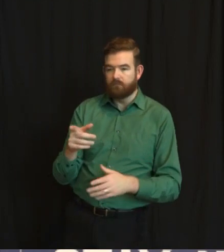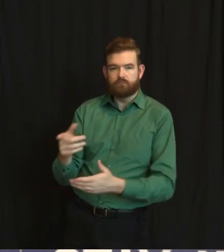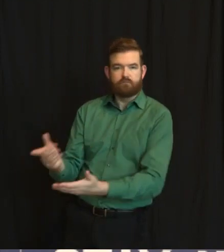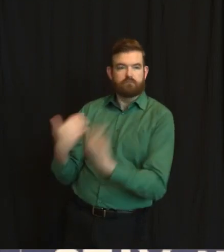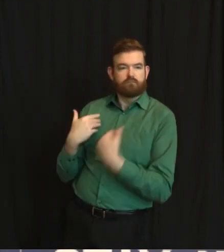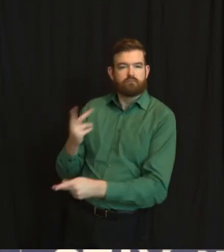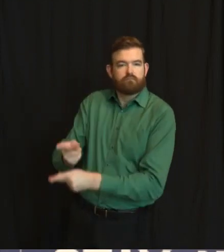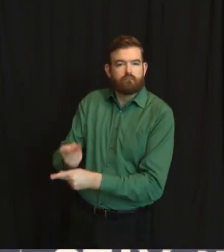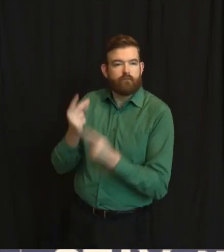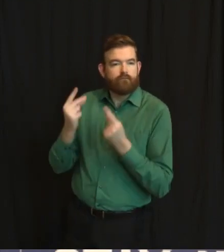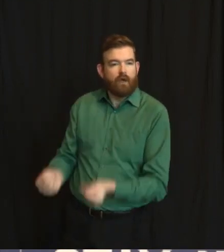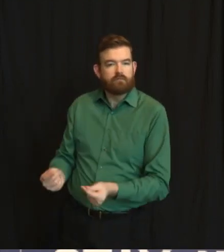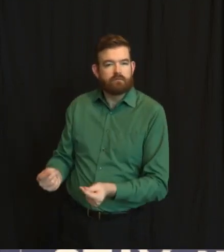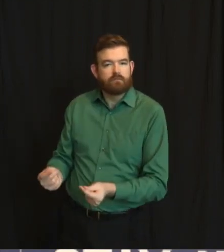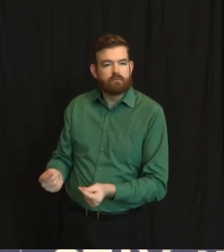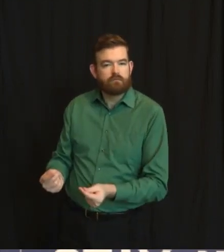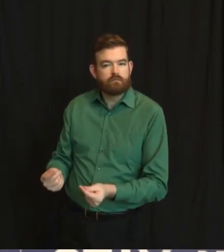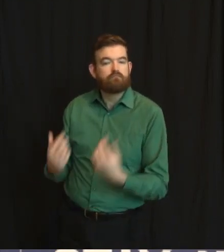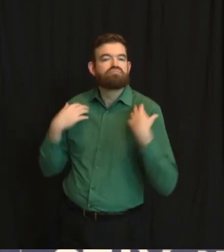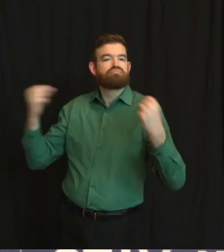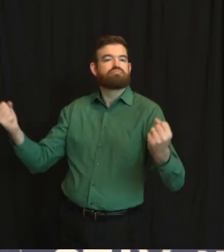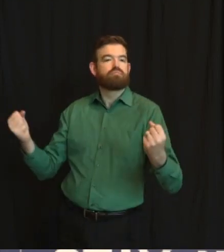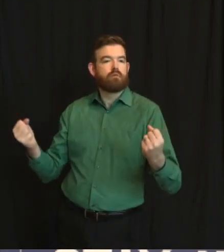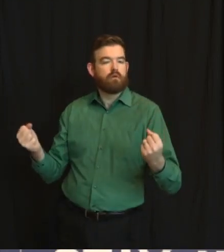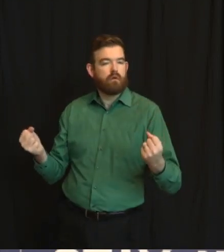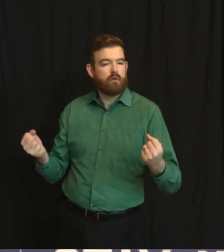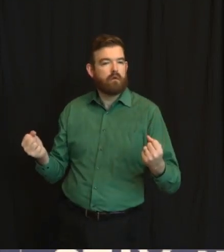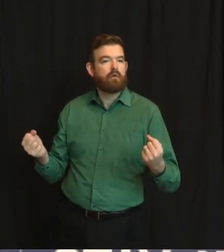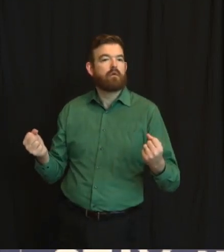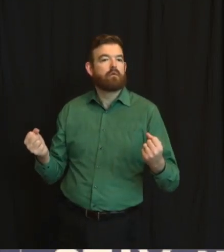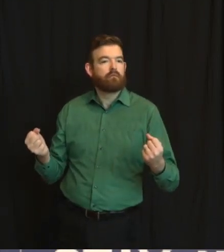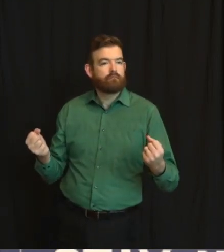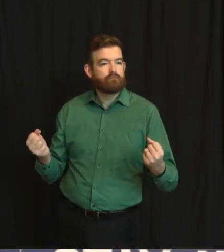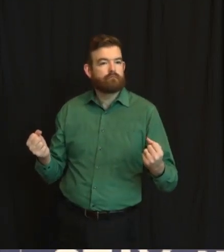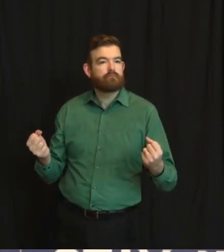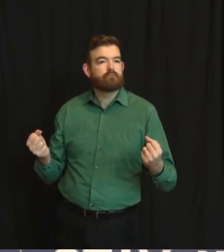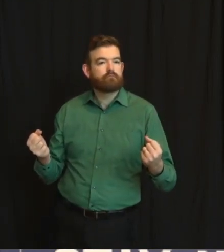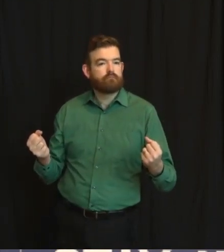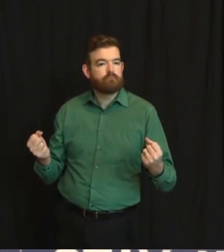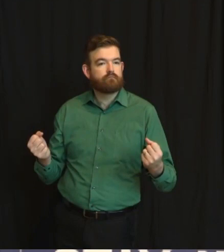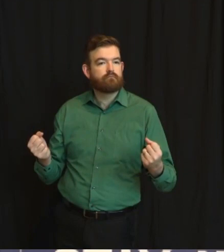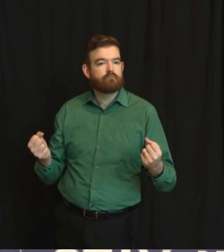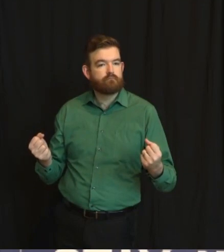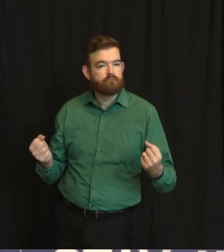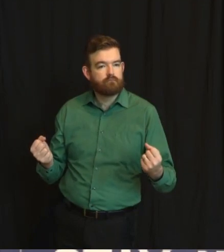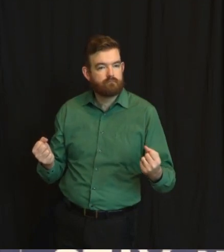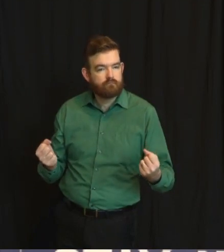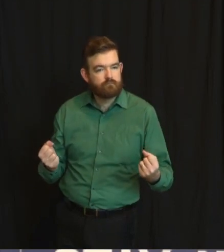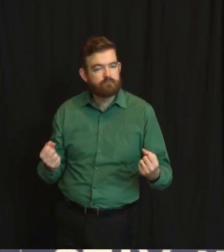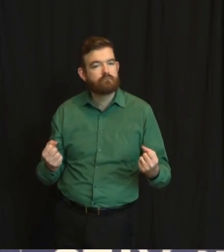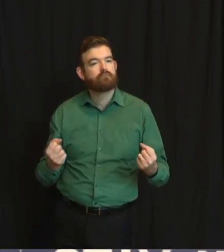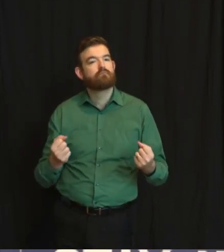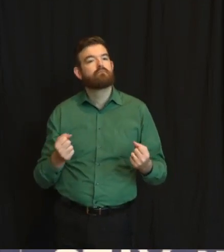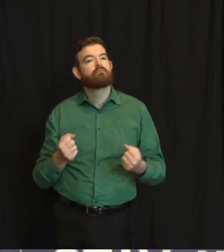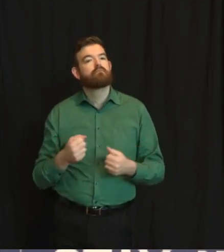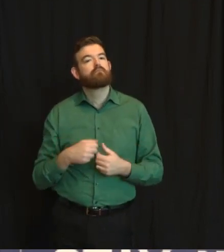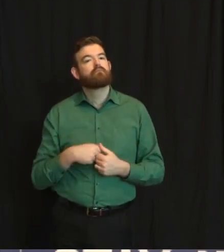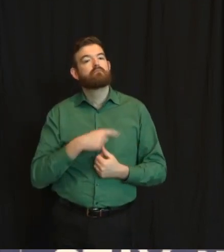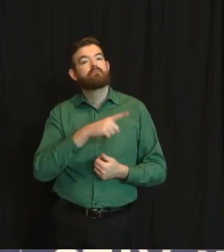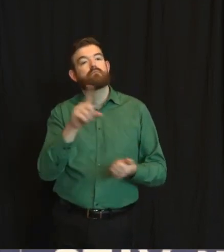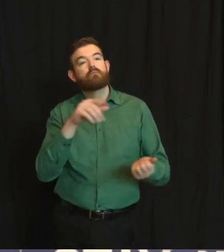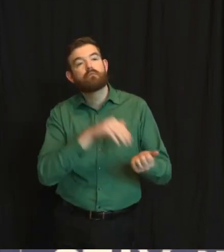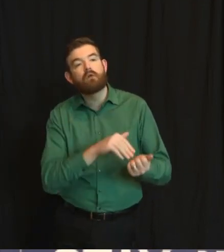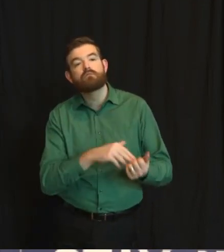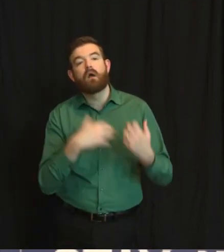think that, and you've heard me say this before, the extraordinary work of the physicians and the healthcare workers to kind